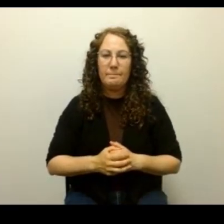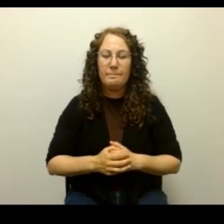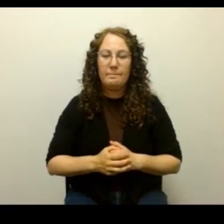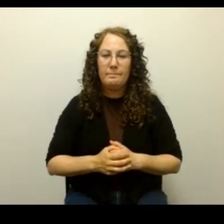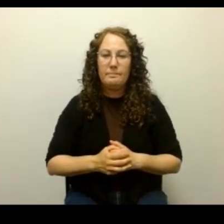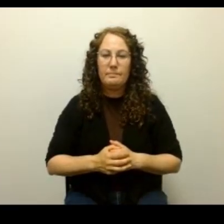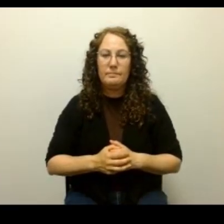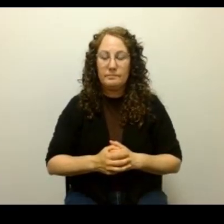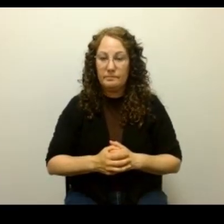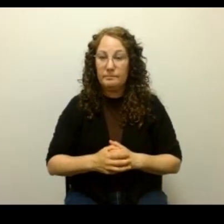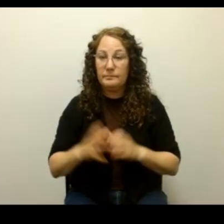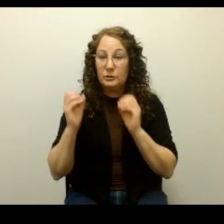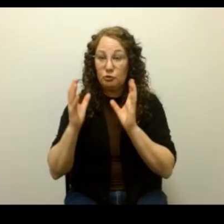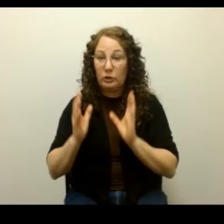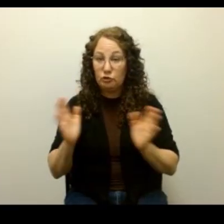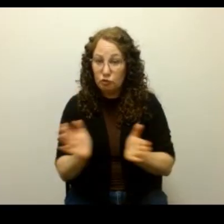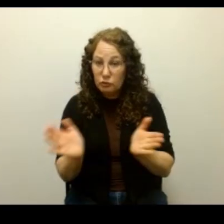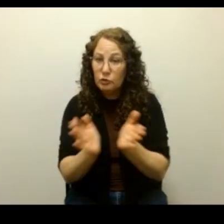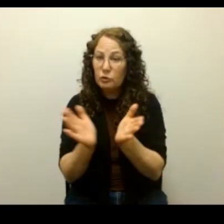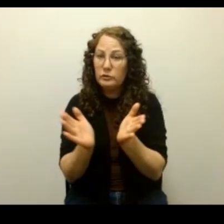Our instructors encourage us to